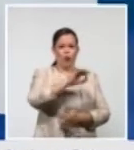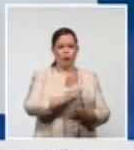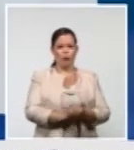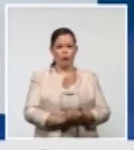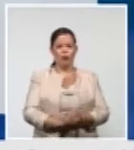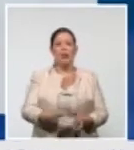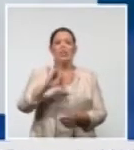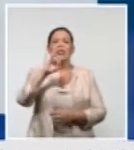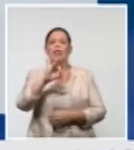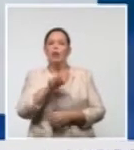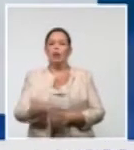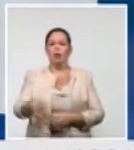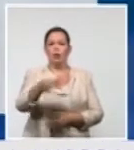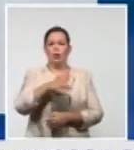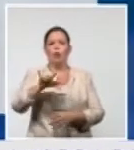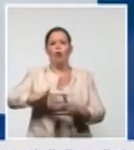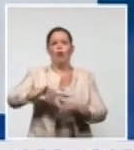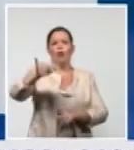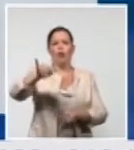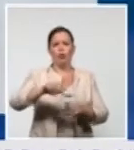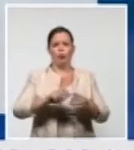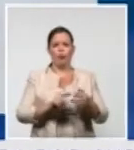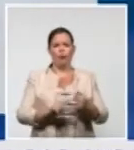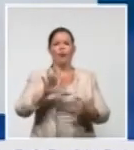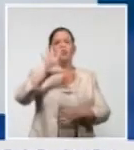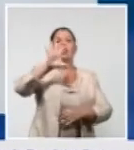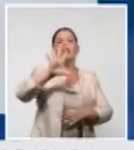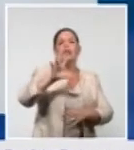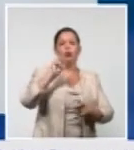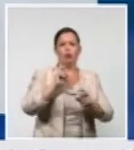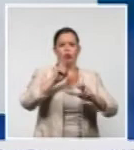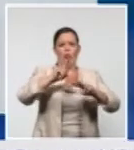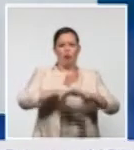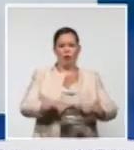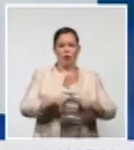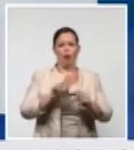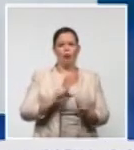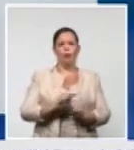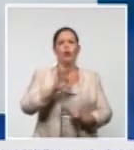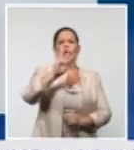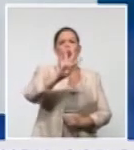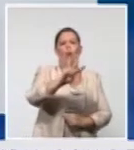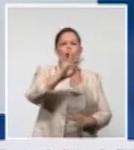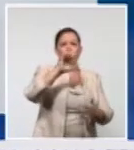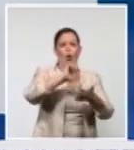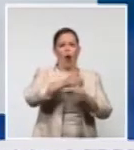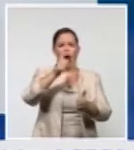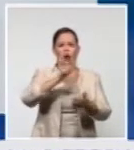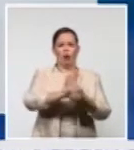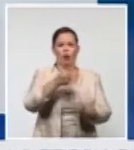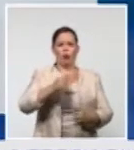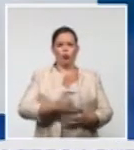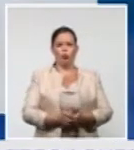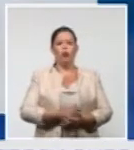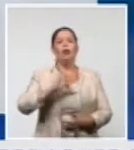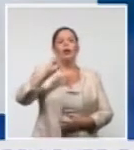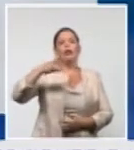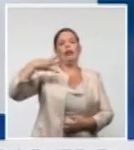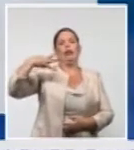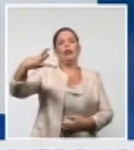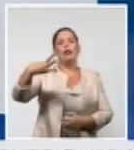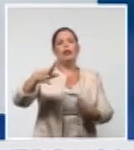9, Boyeros with 7, Centro Habana with 5, Arroyo Naranjo with